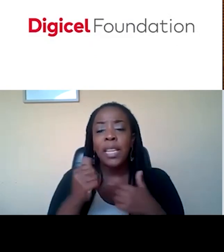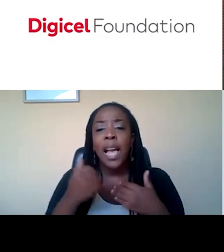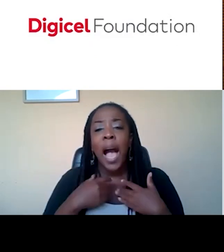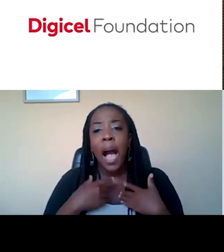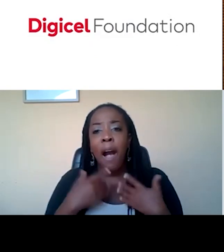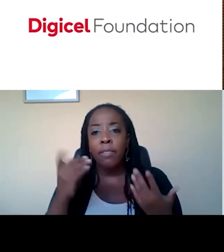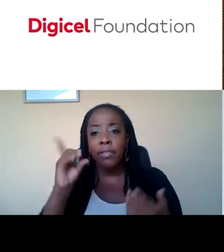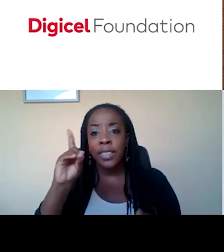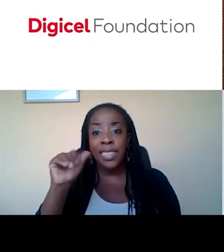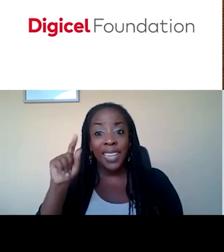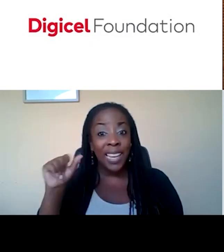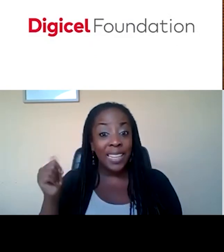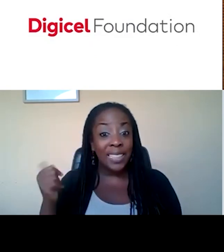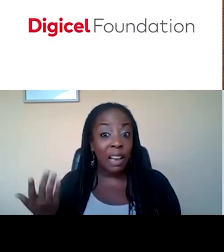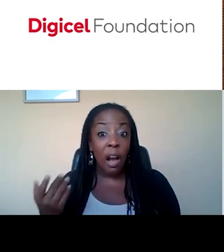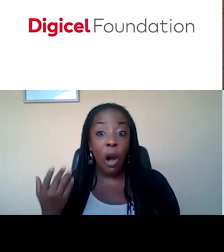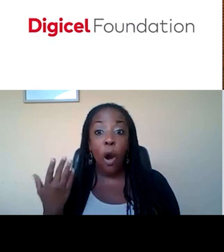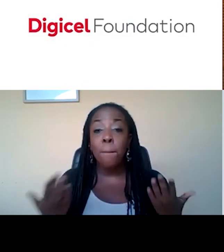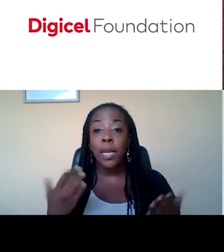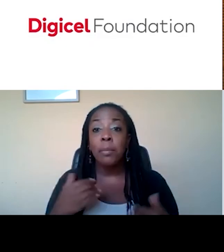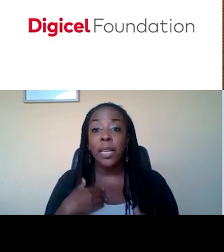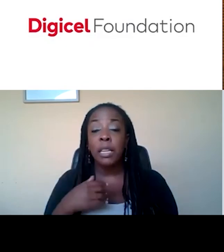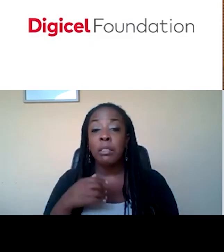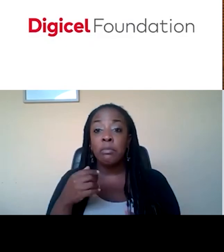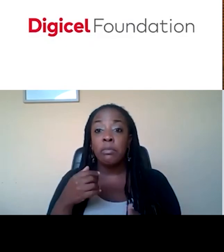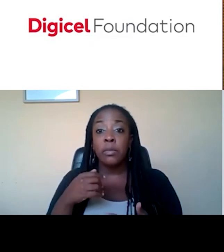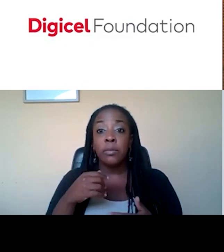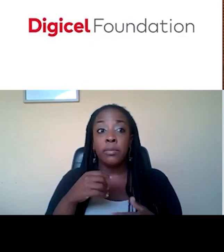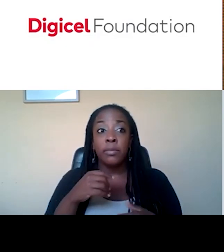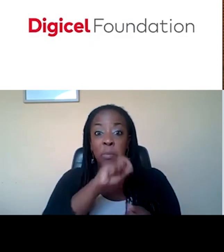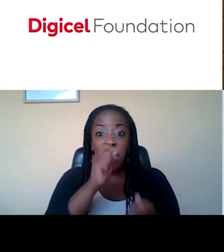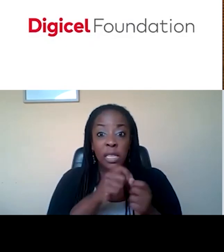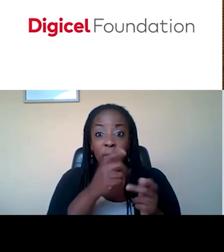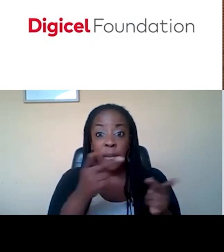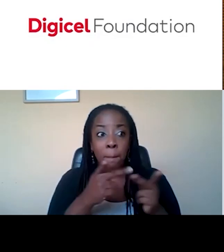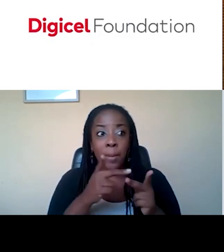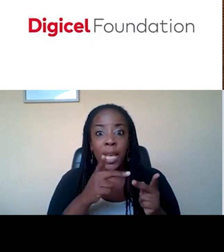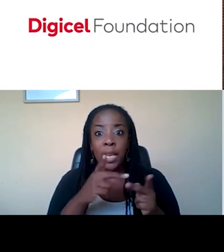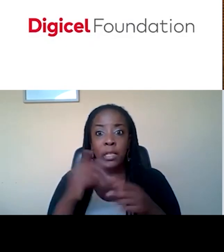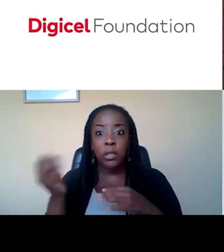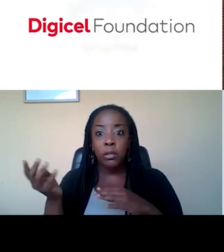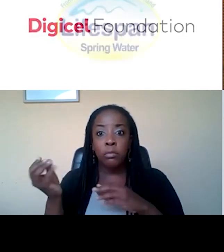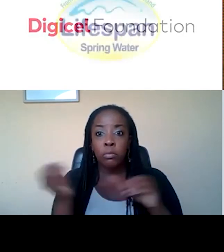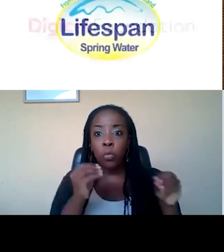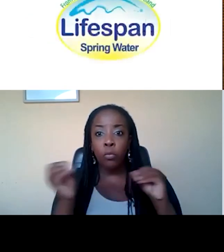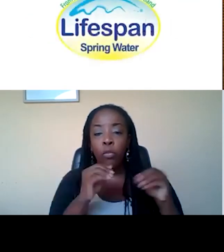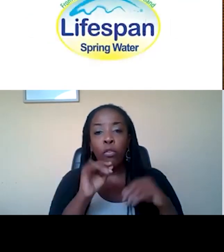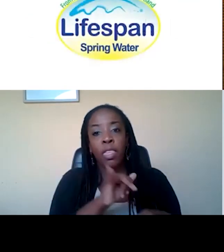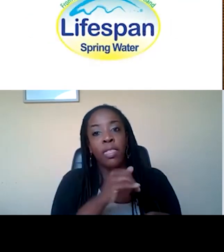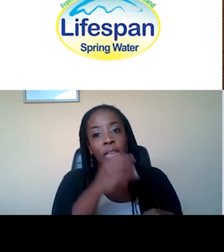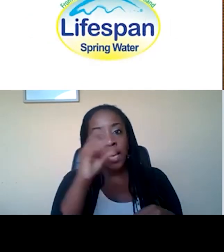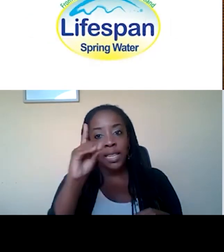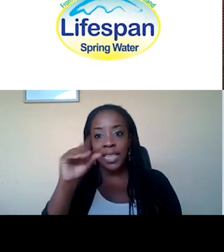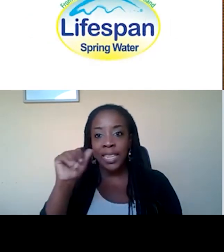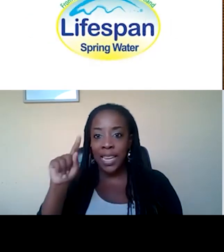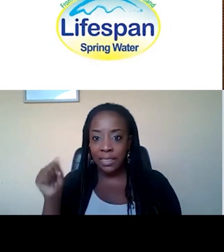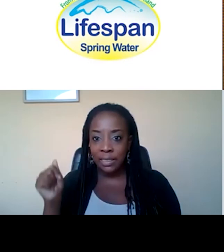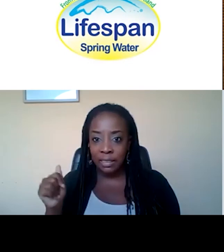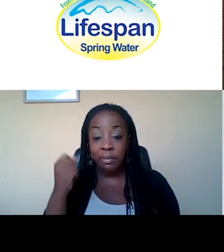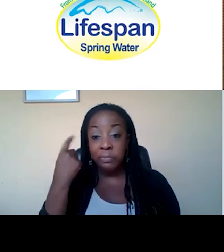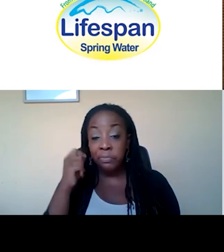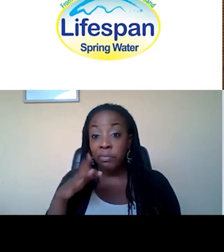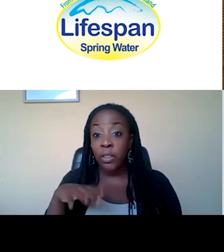should I say, a single storage of collation of all of that data. The Ministry of Labor that does the labor